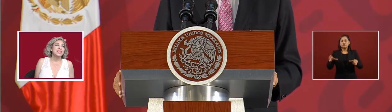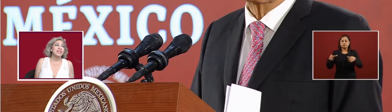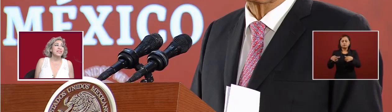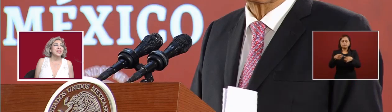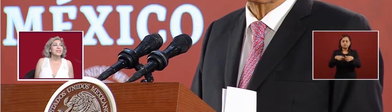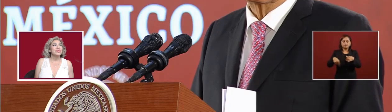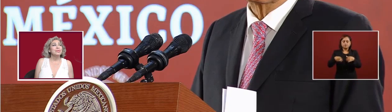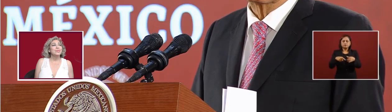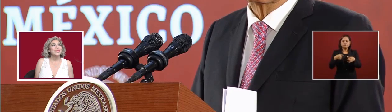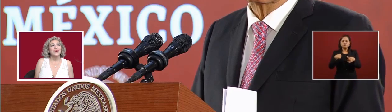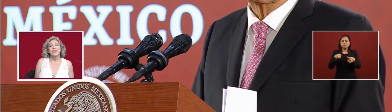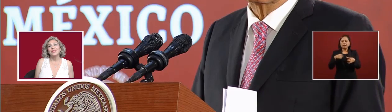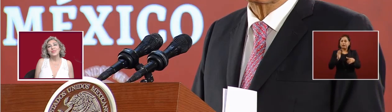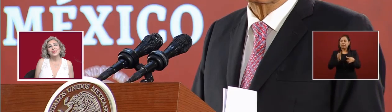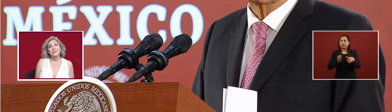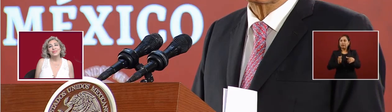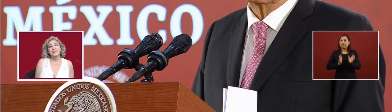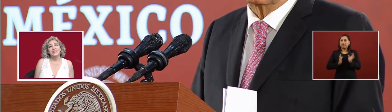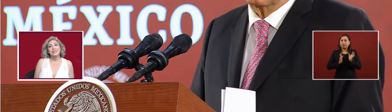sectarian groups